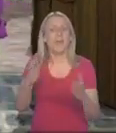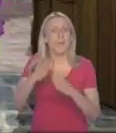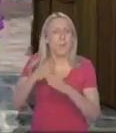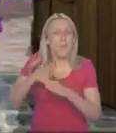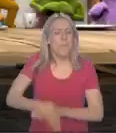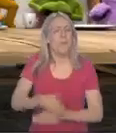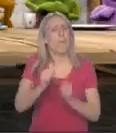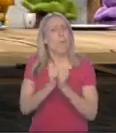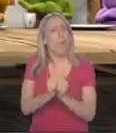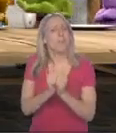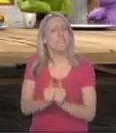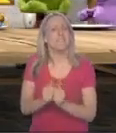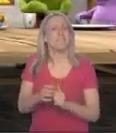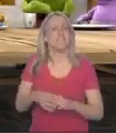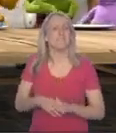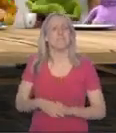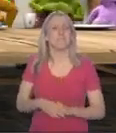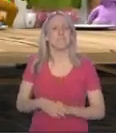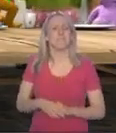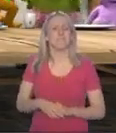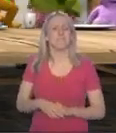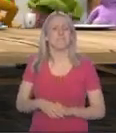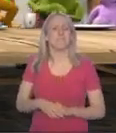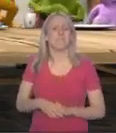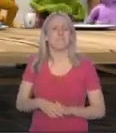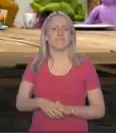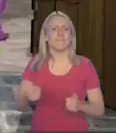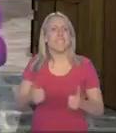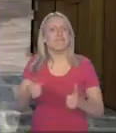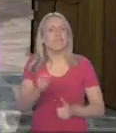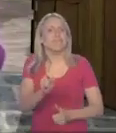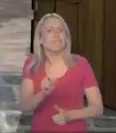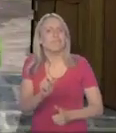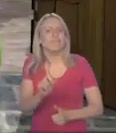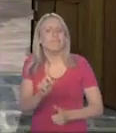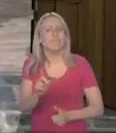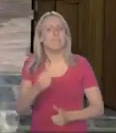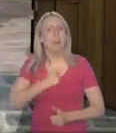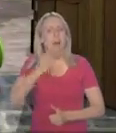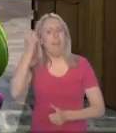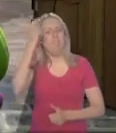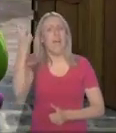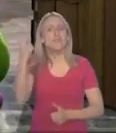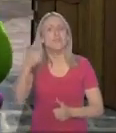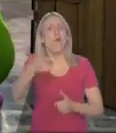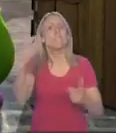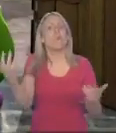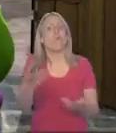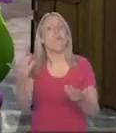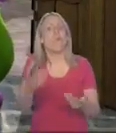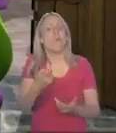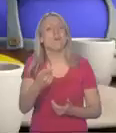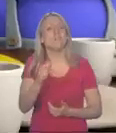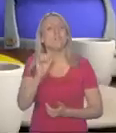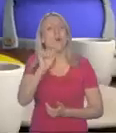but it's worth it. What's finished? Oh, my